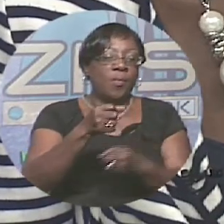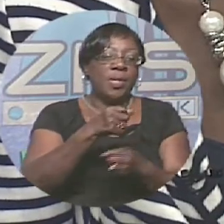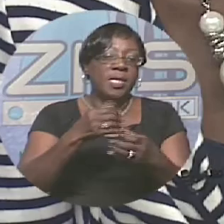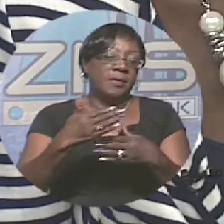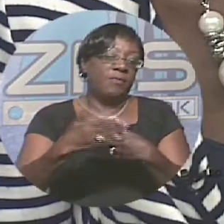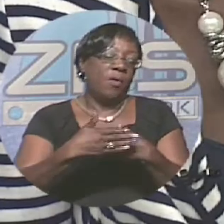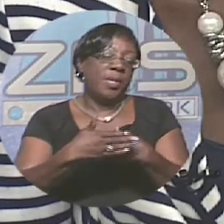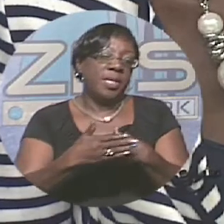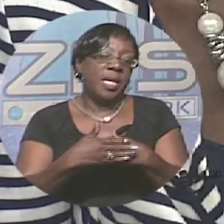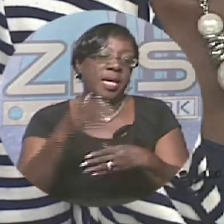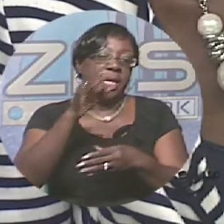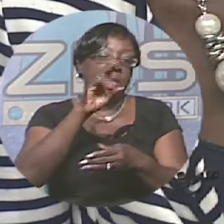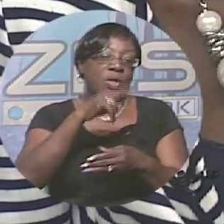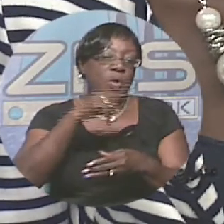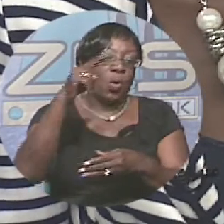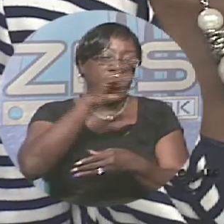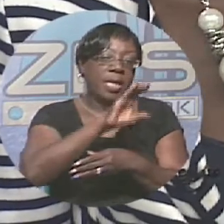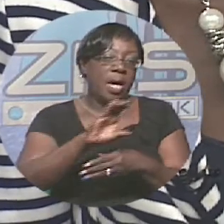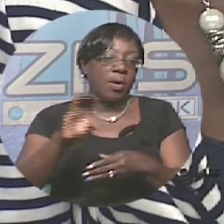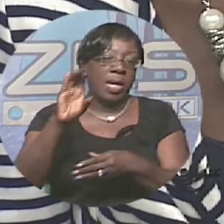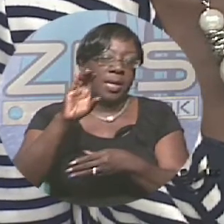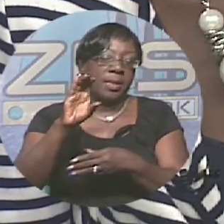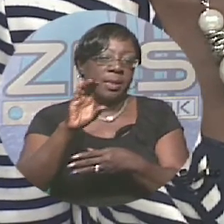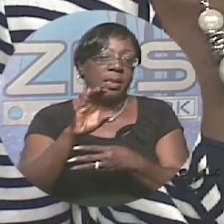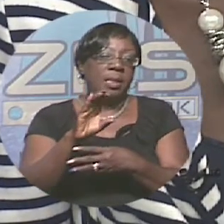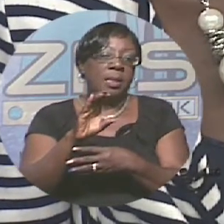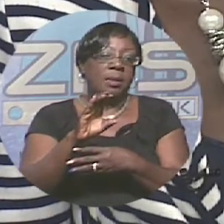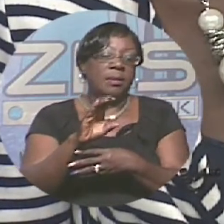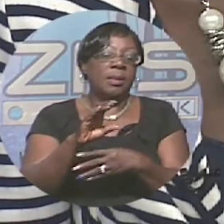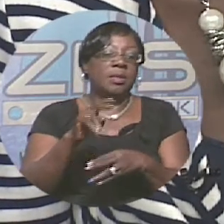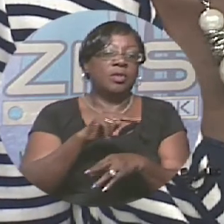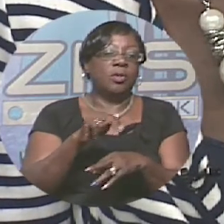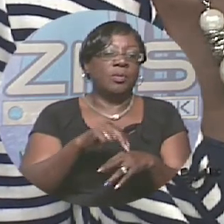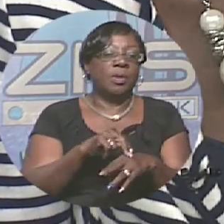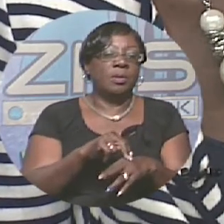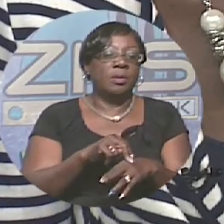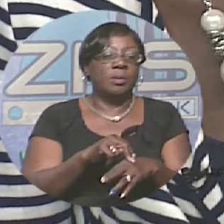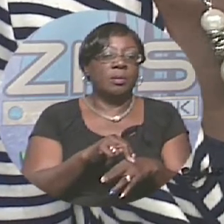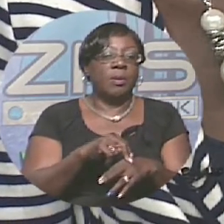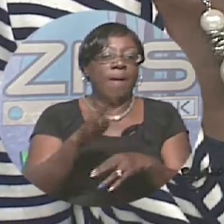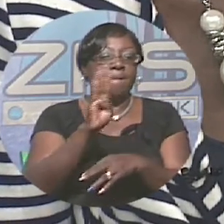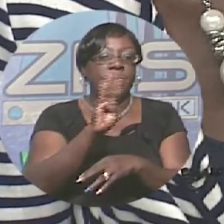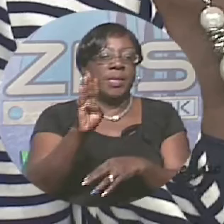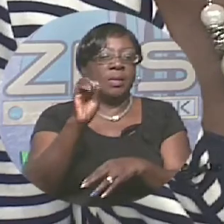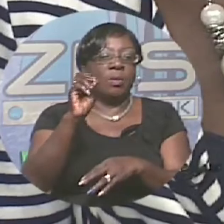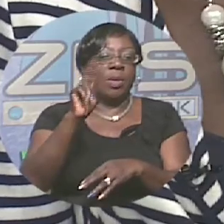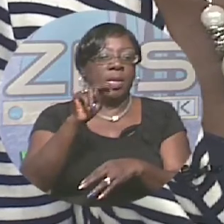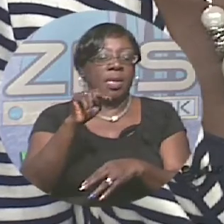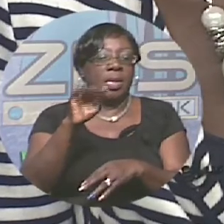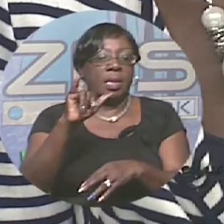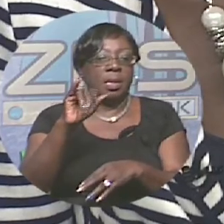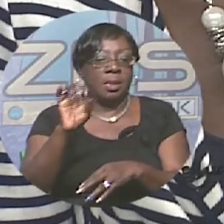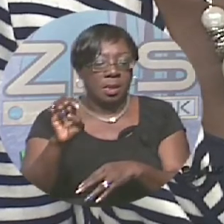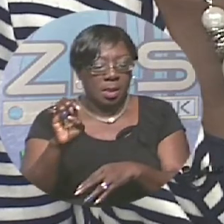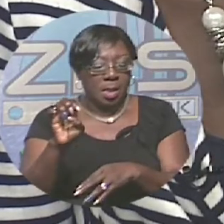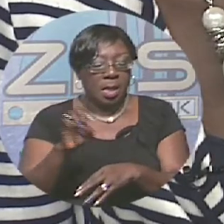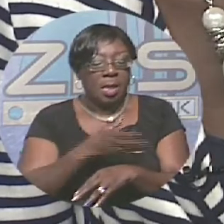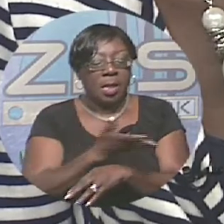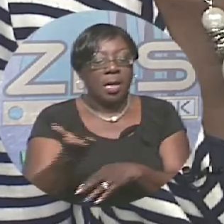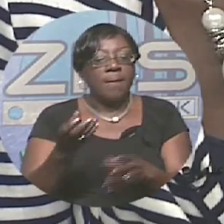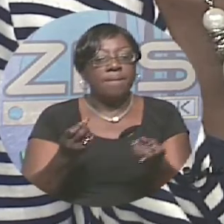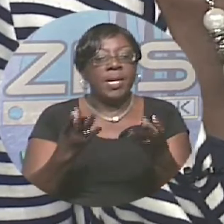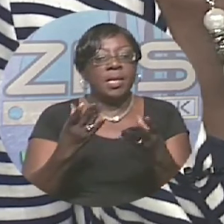side eventually became Hurricane Alex, and now Tropical Storm Barney off the United States Carolina coast. Here at home, many of the